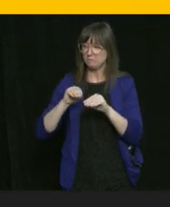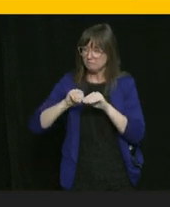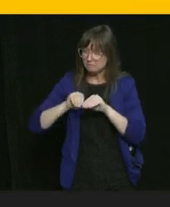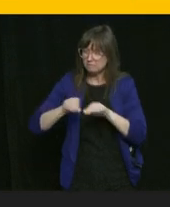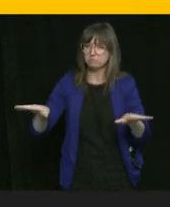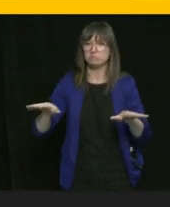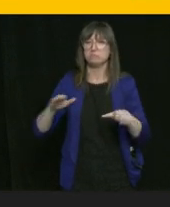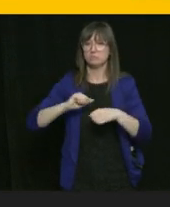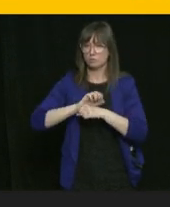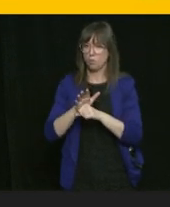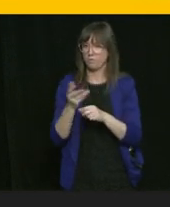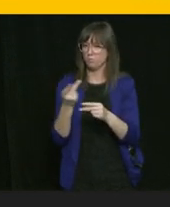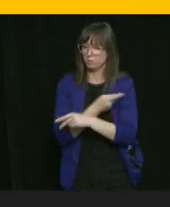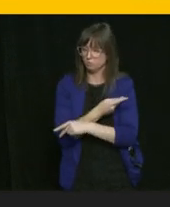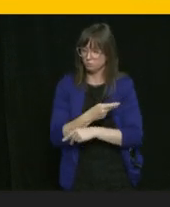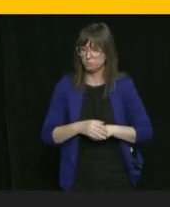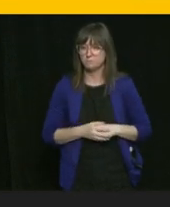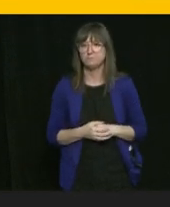of COVID-19.